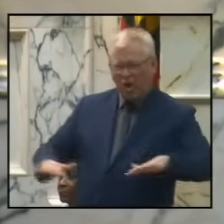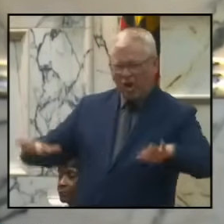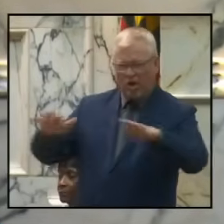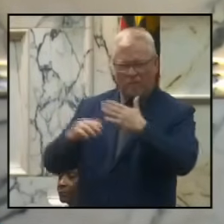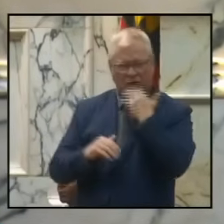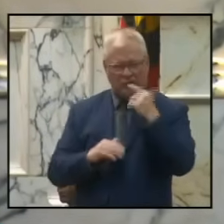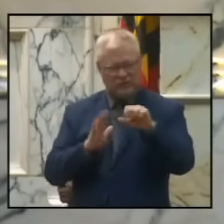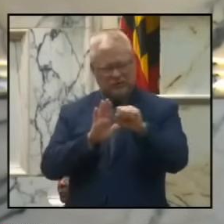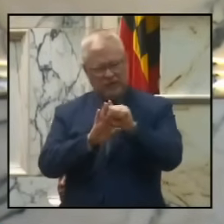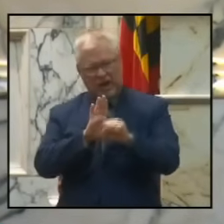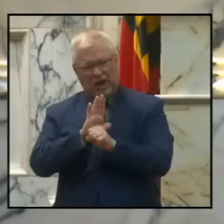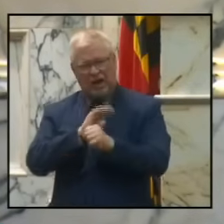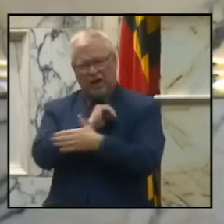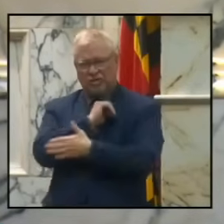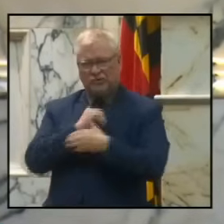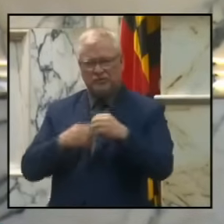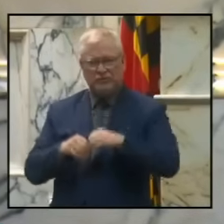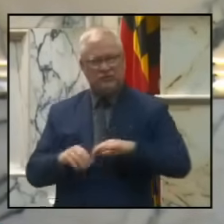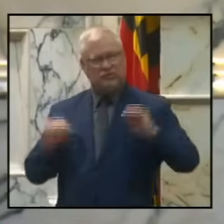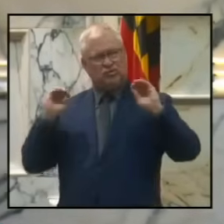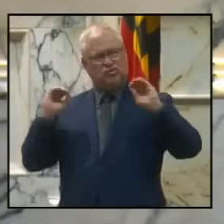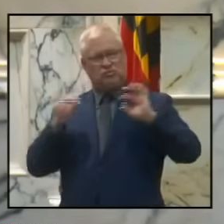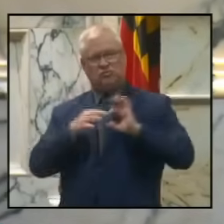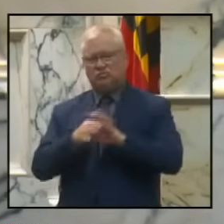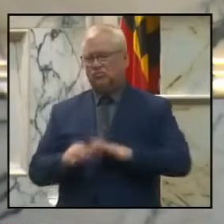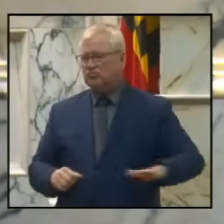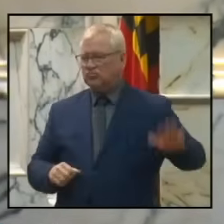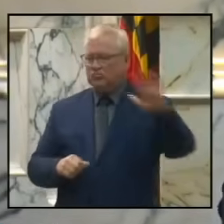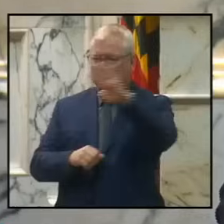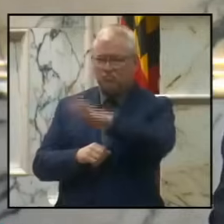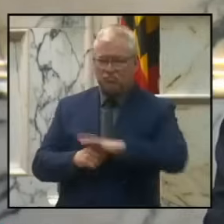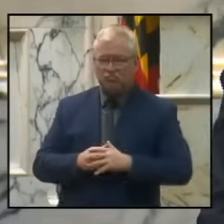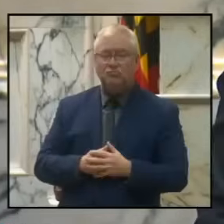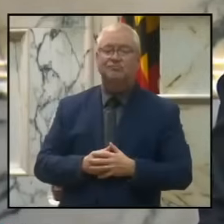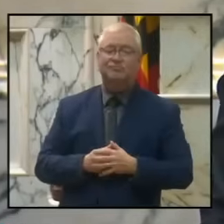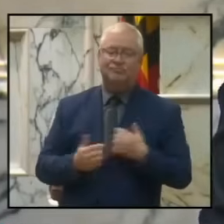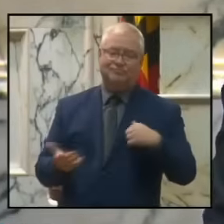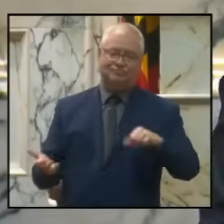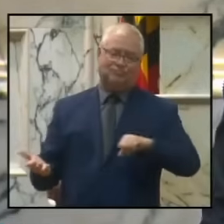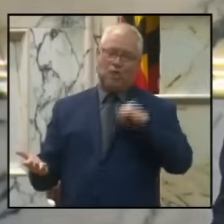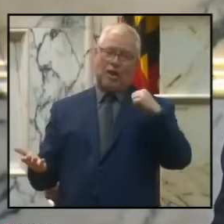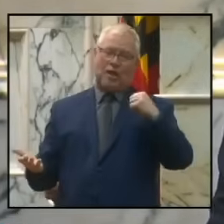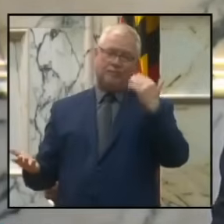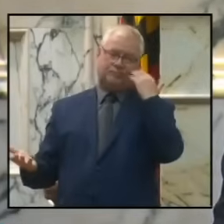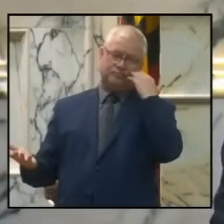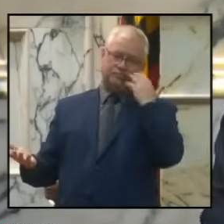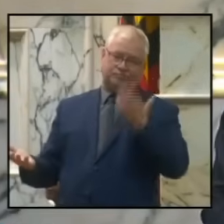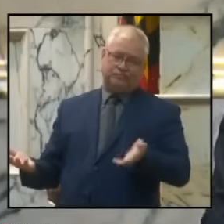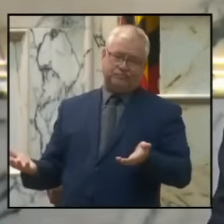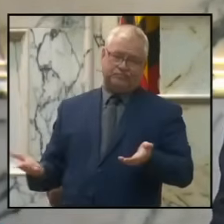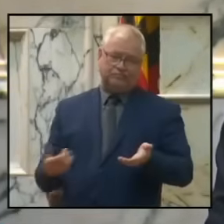teach. And we are proud that even though Mississippi will always be home for her,